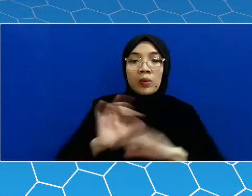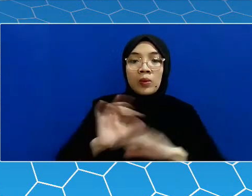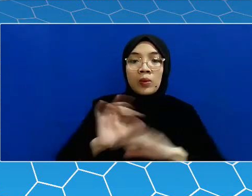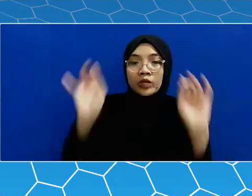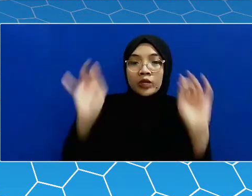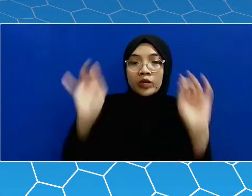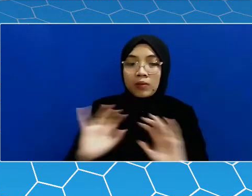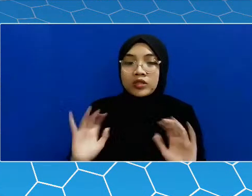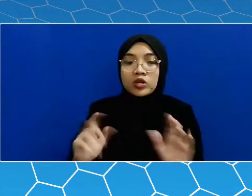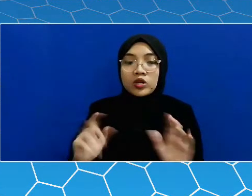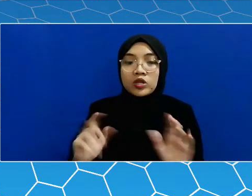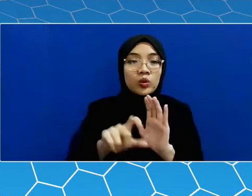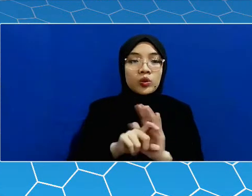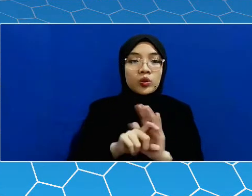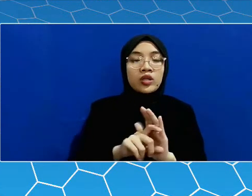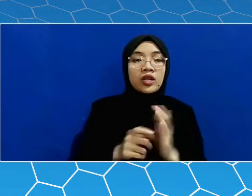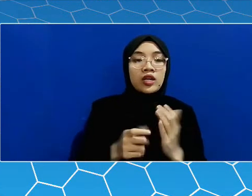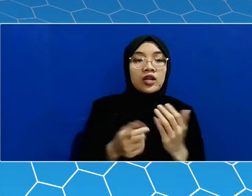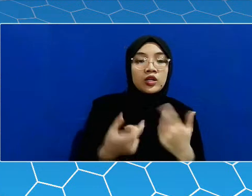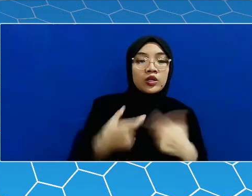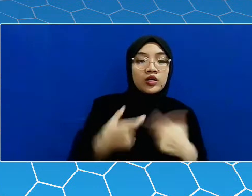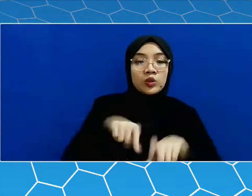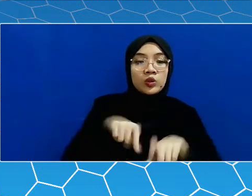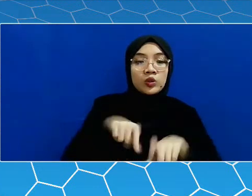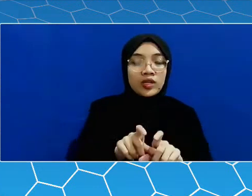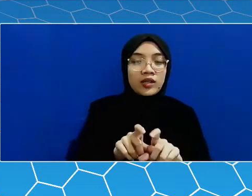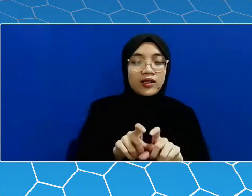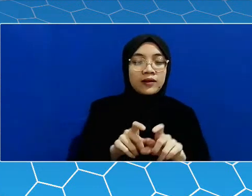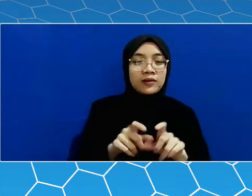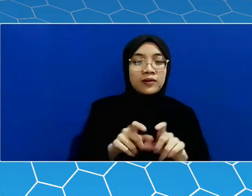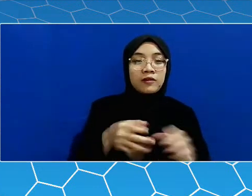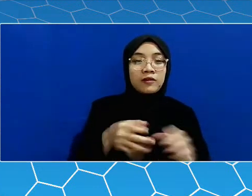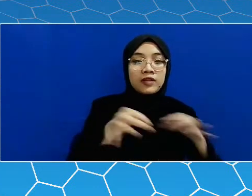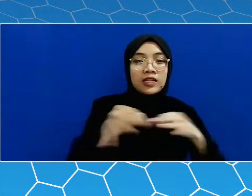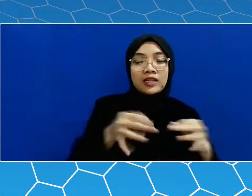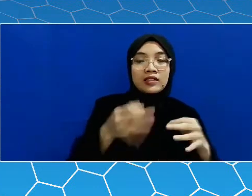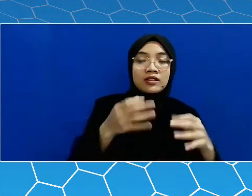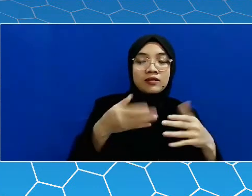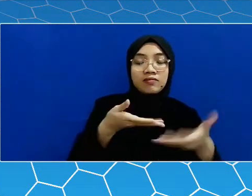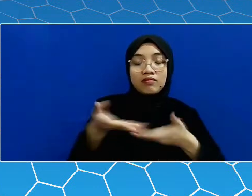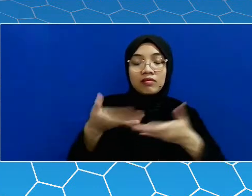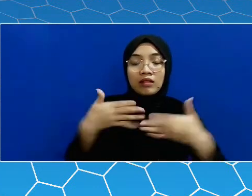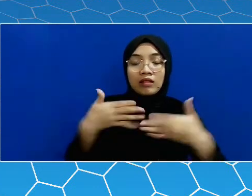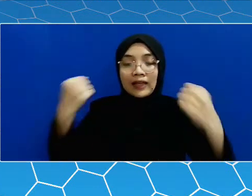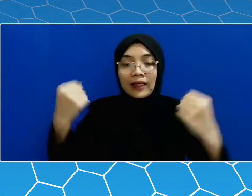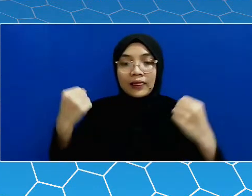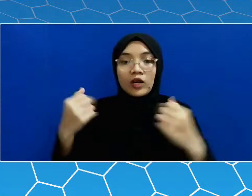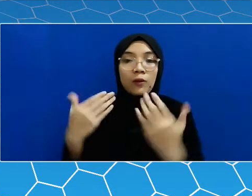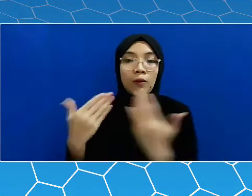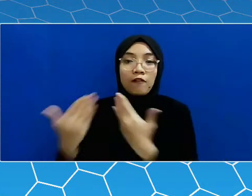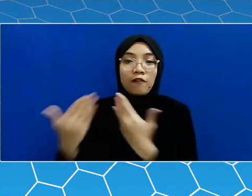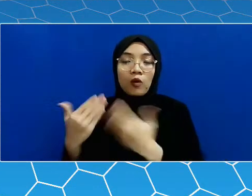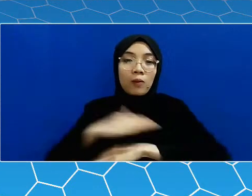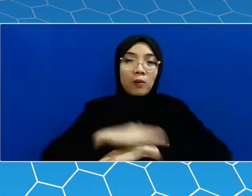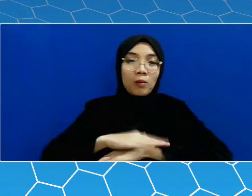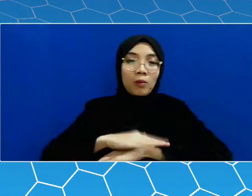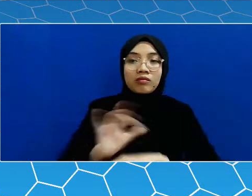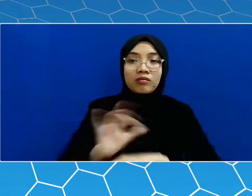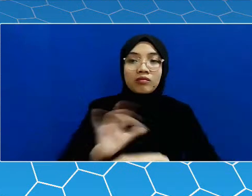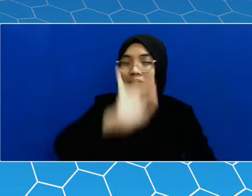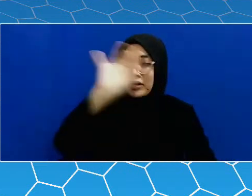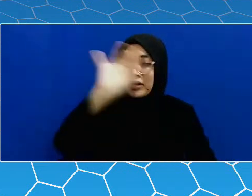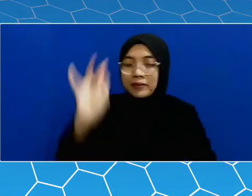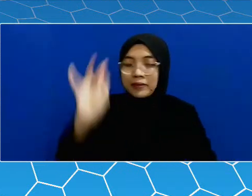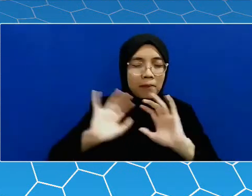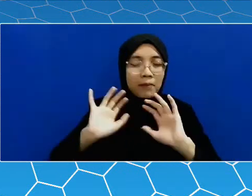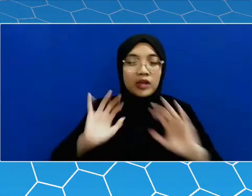based on the health facility or from the platform, such as there are so many platform in Indonesia,